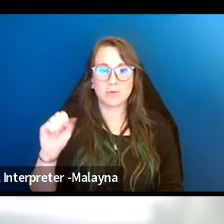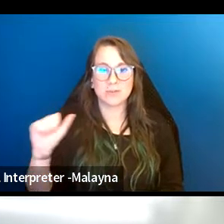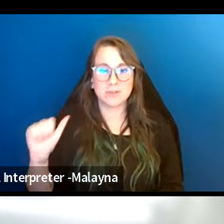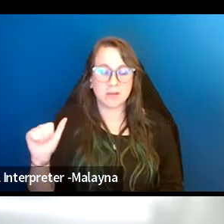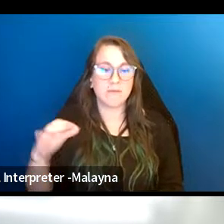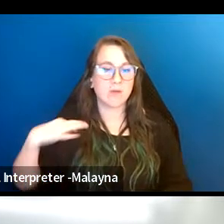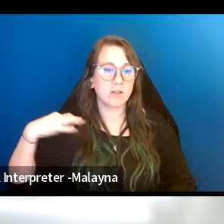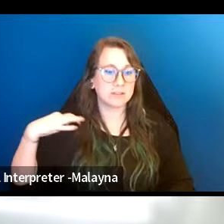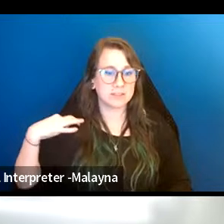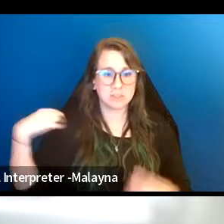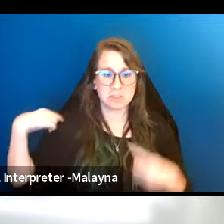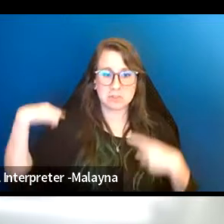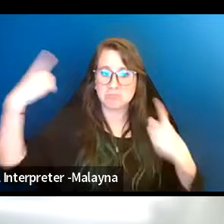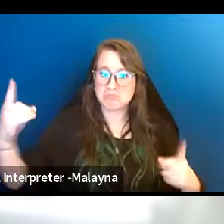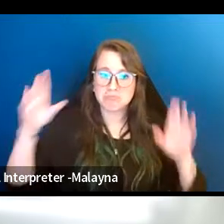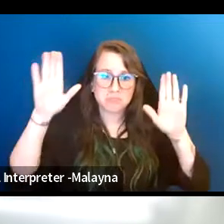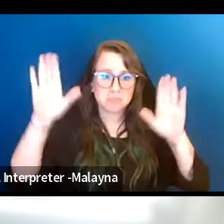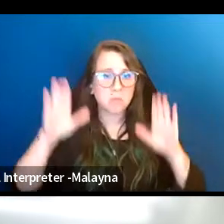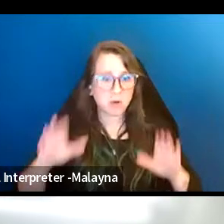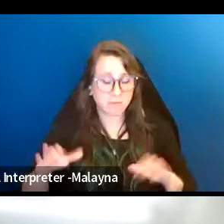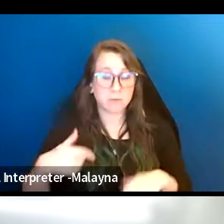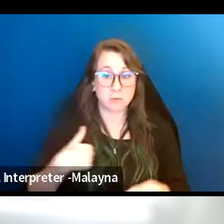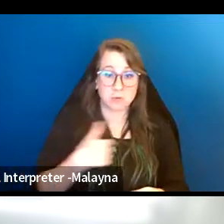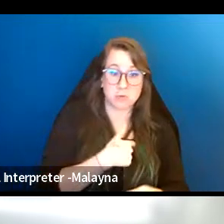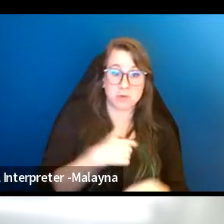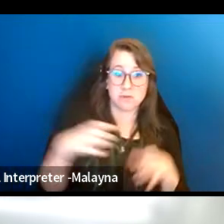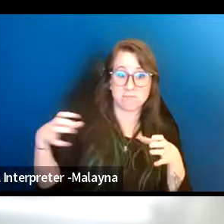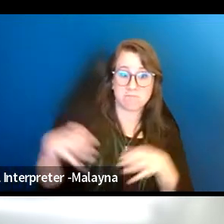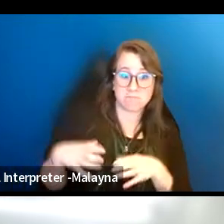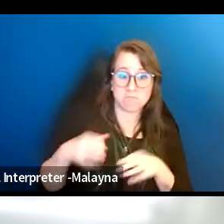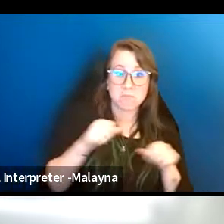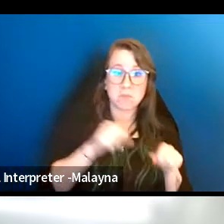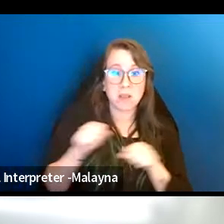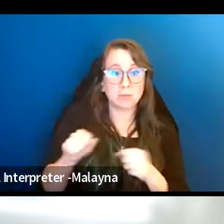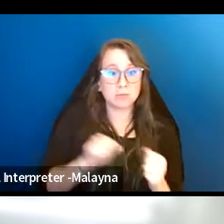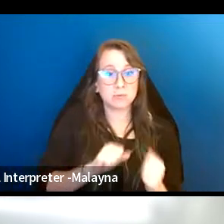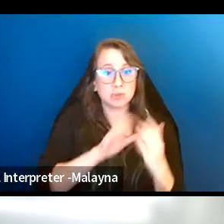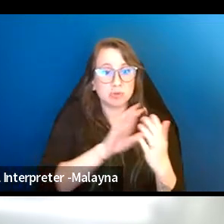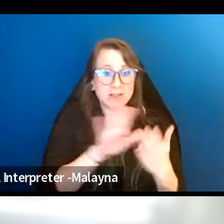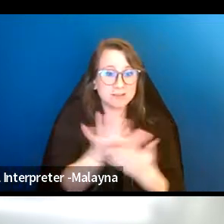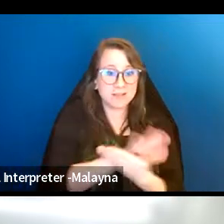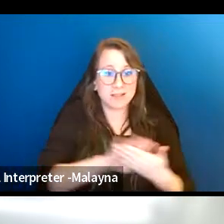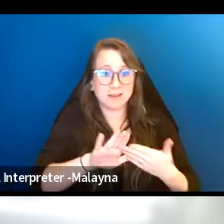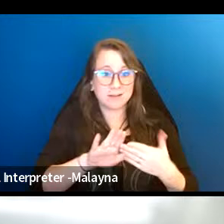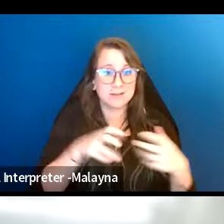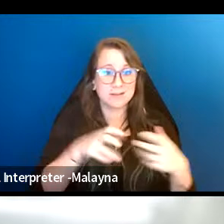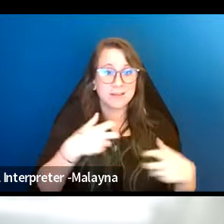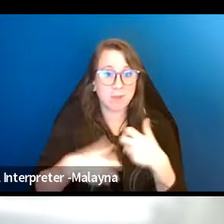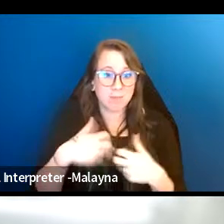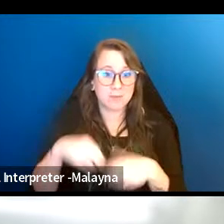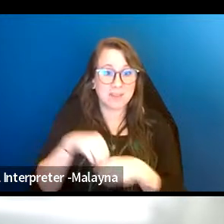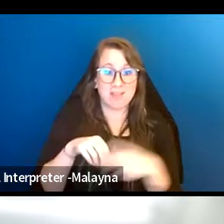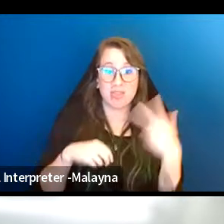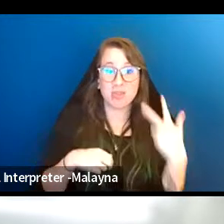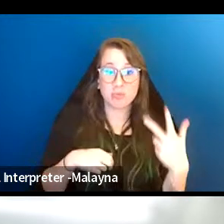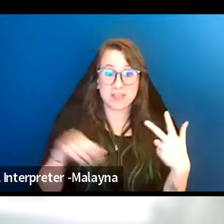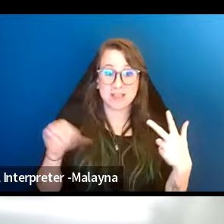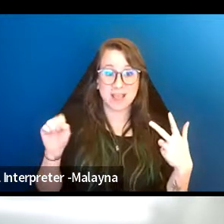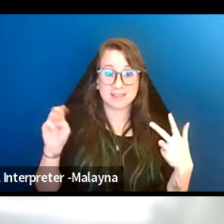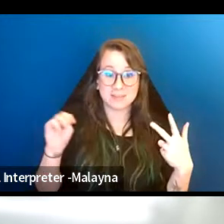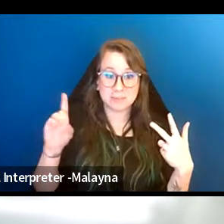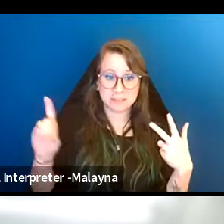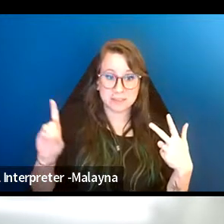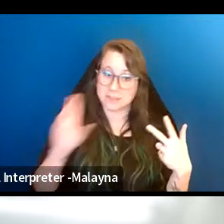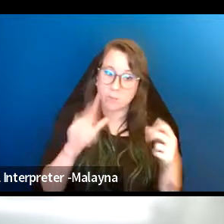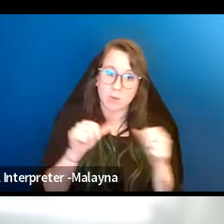out wonderfully. We've been able to address the cleanliness issues in 3 single-member districts, and we're going to continue to